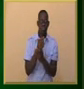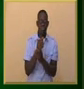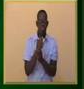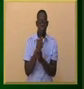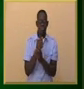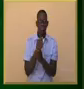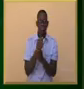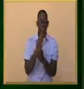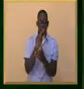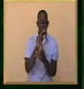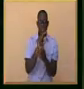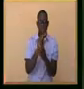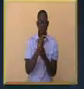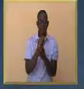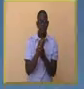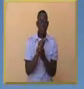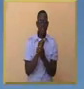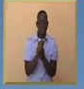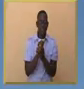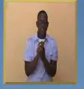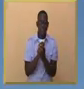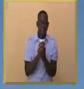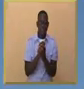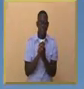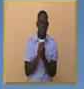in command of UNTAG.